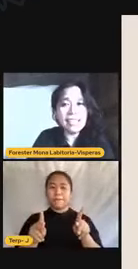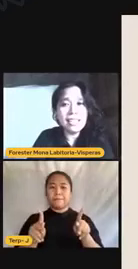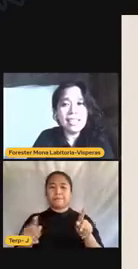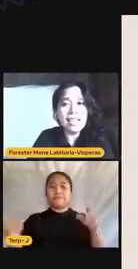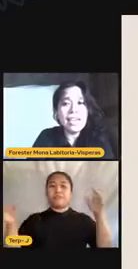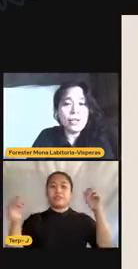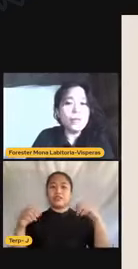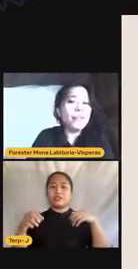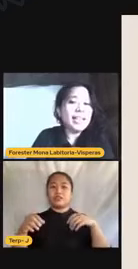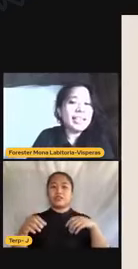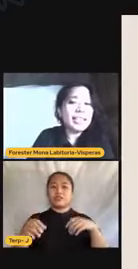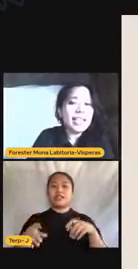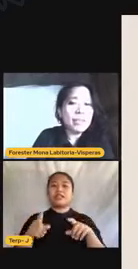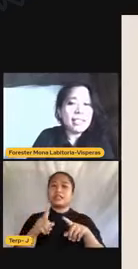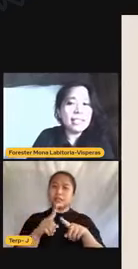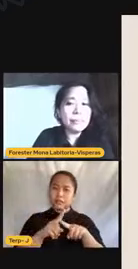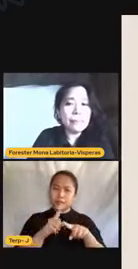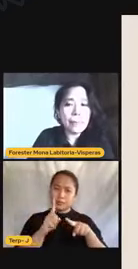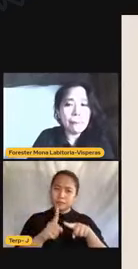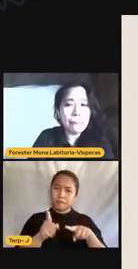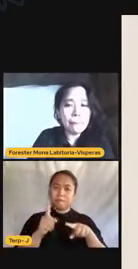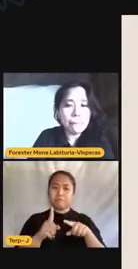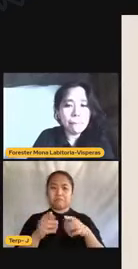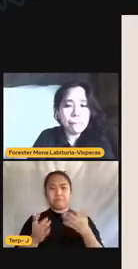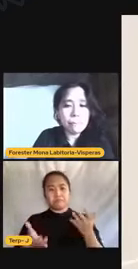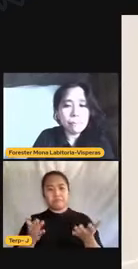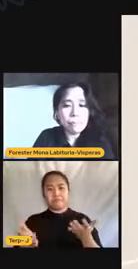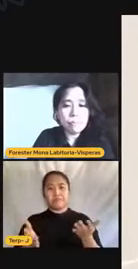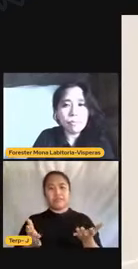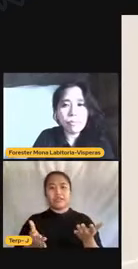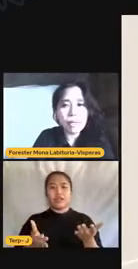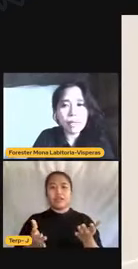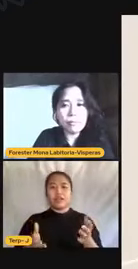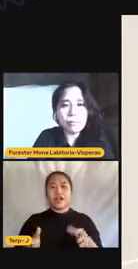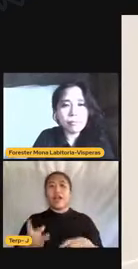it. Next slide, please.